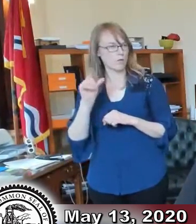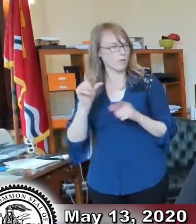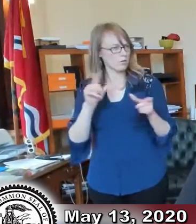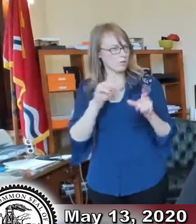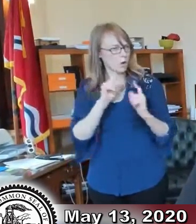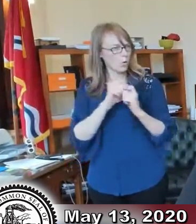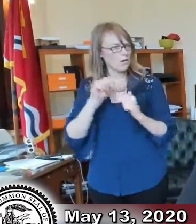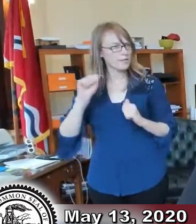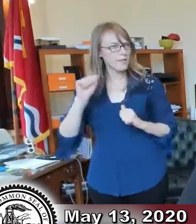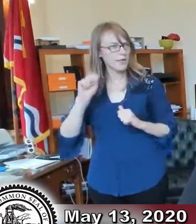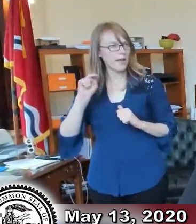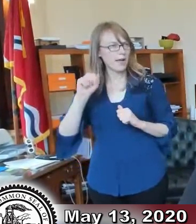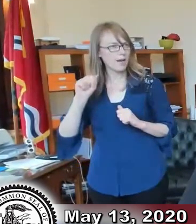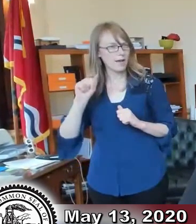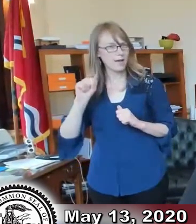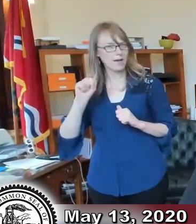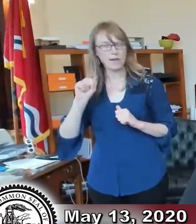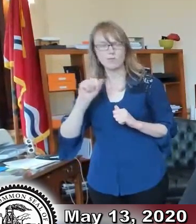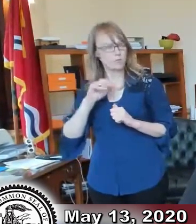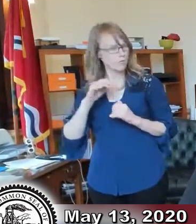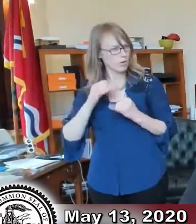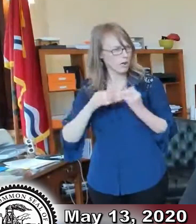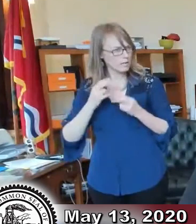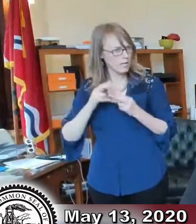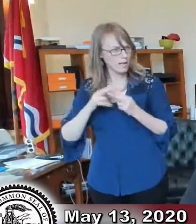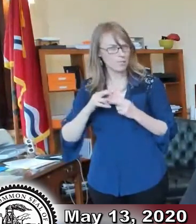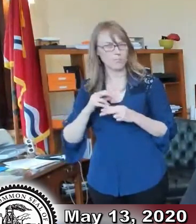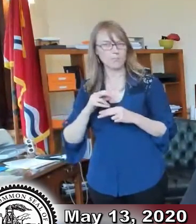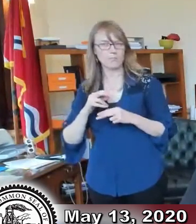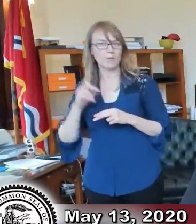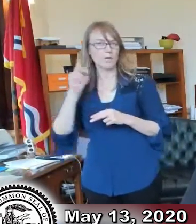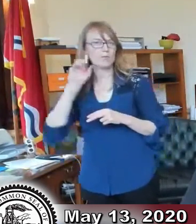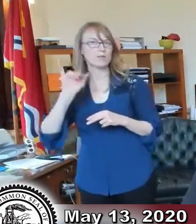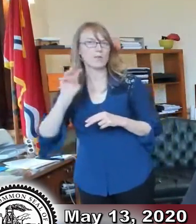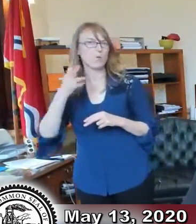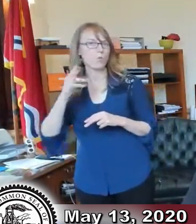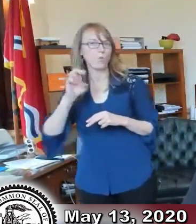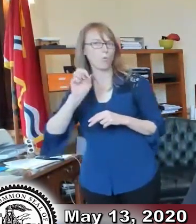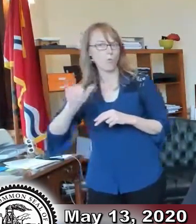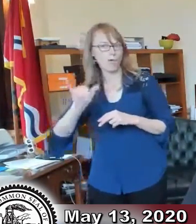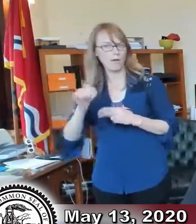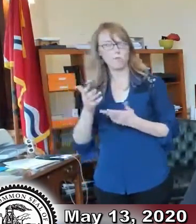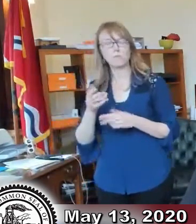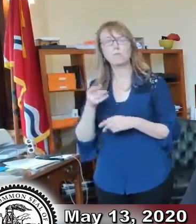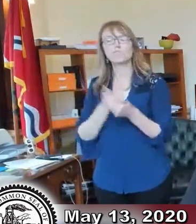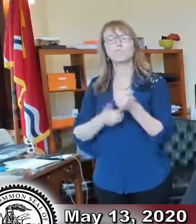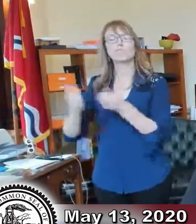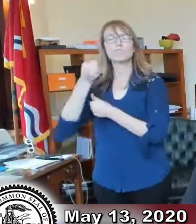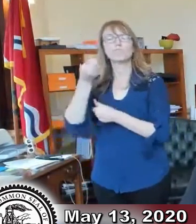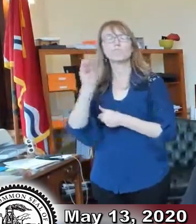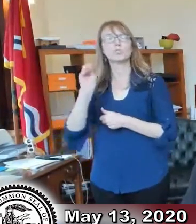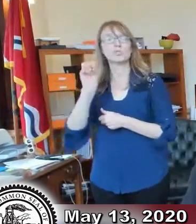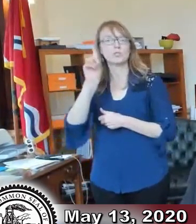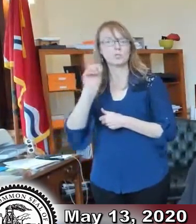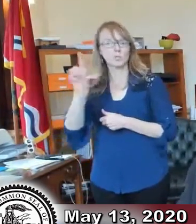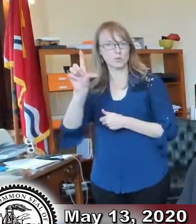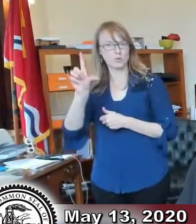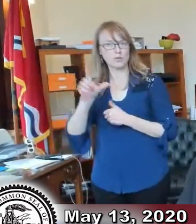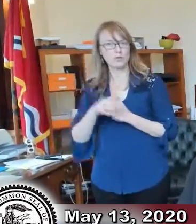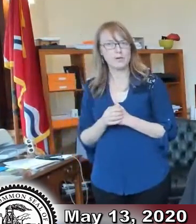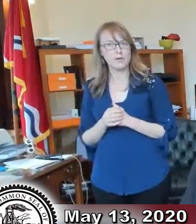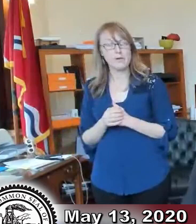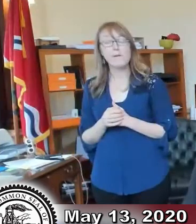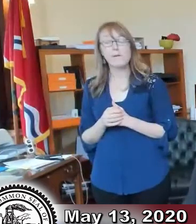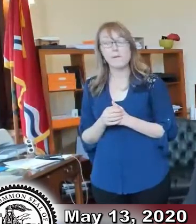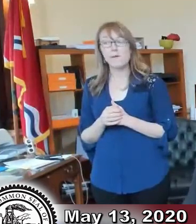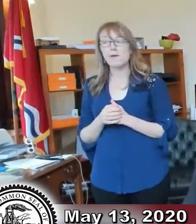name? Anna Way, who is the head of the Missouri Department of Labor, trying to talk through